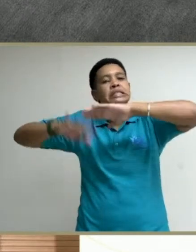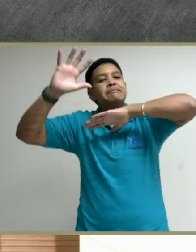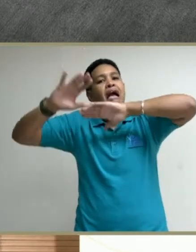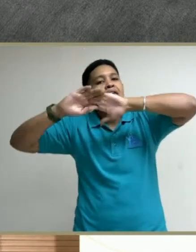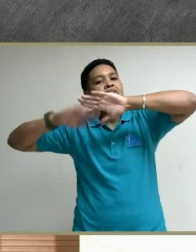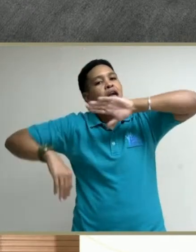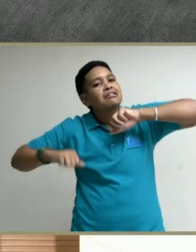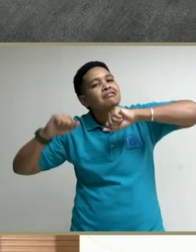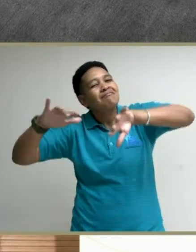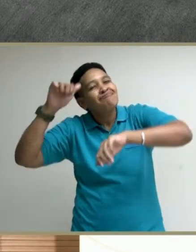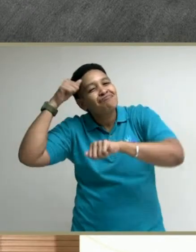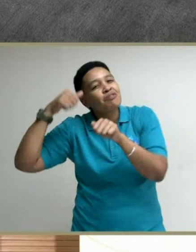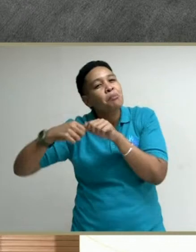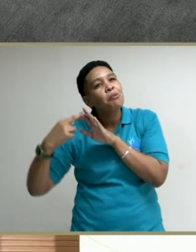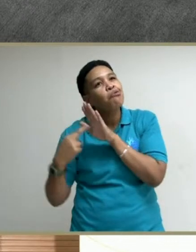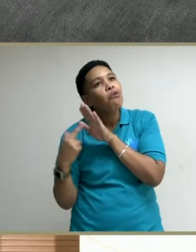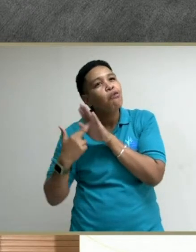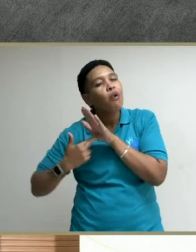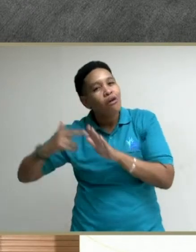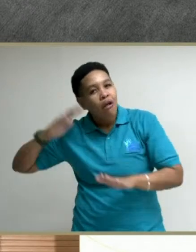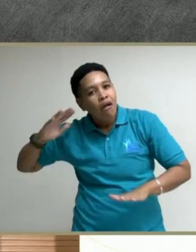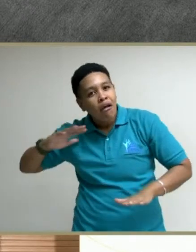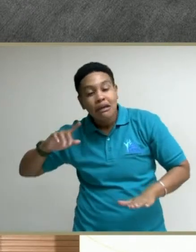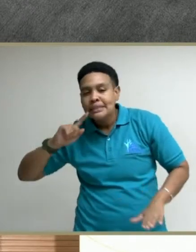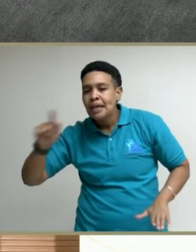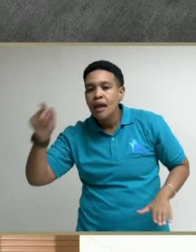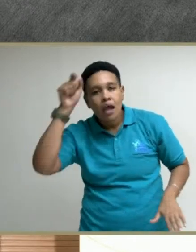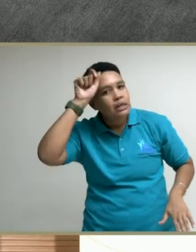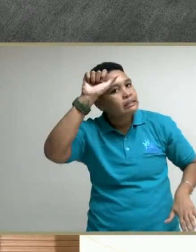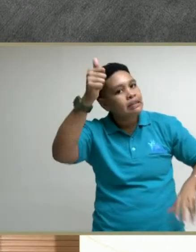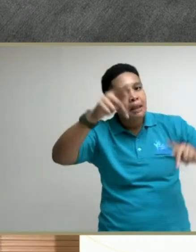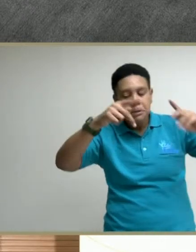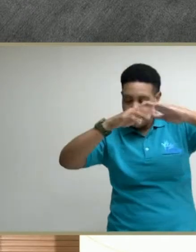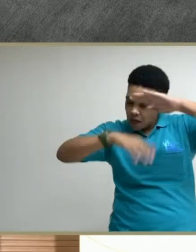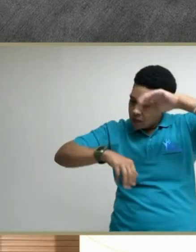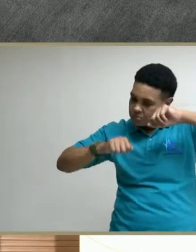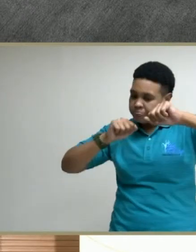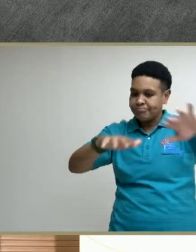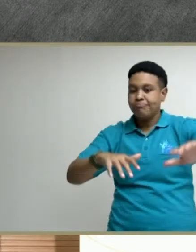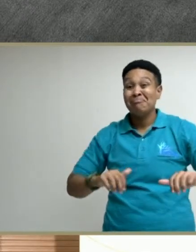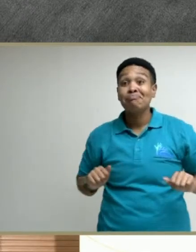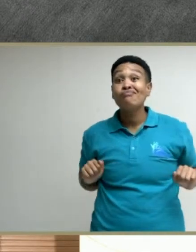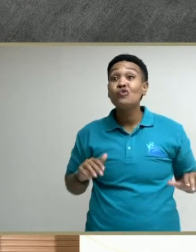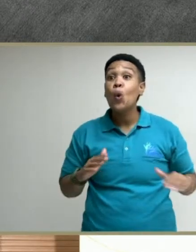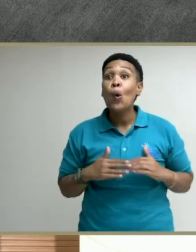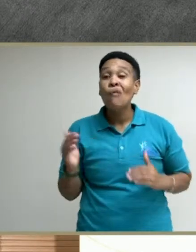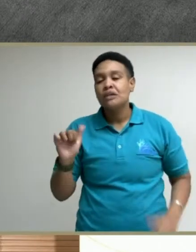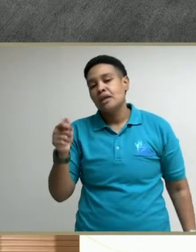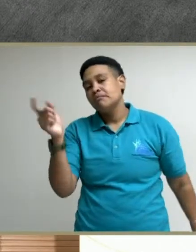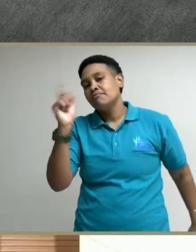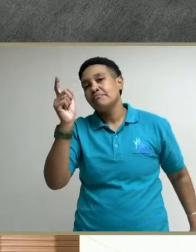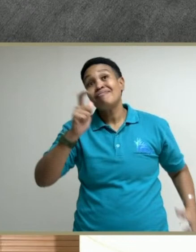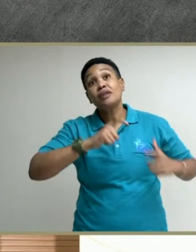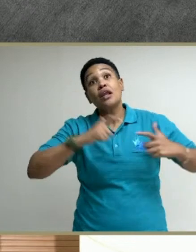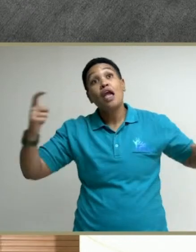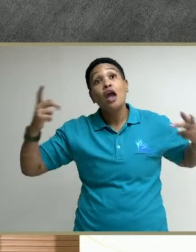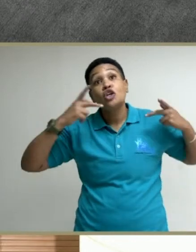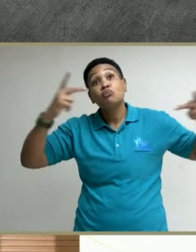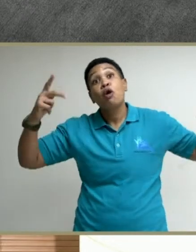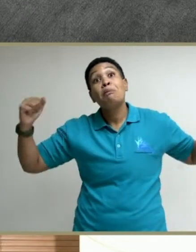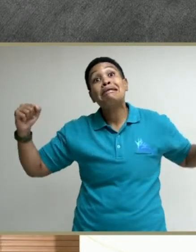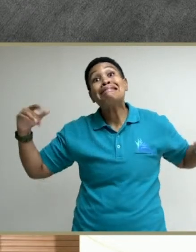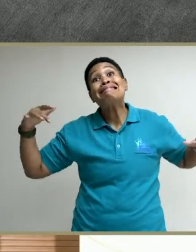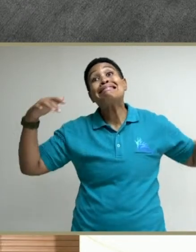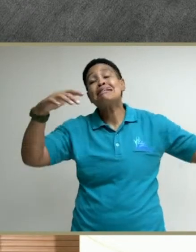a number to say that you could not have more than 10 persons gathering, and certain large public events